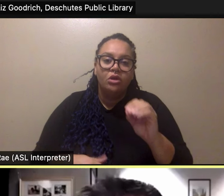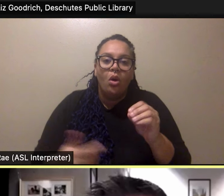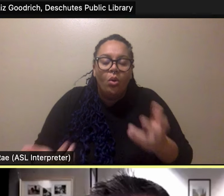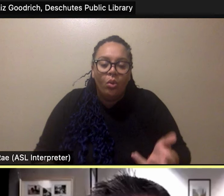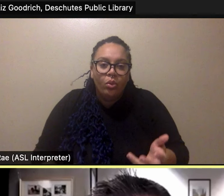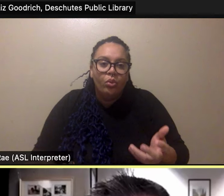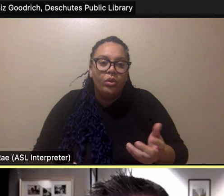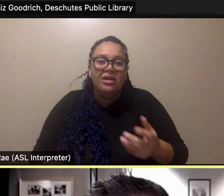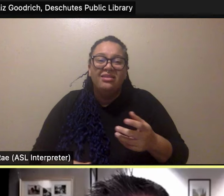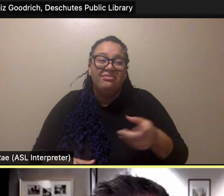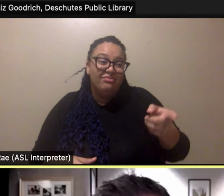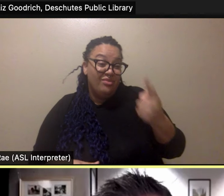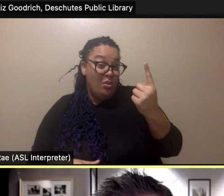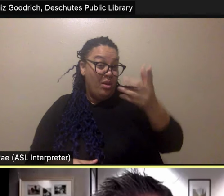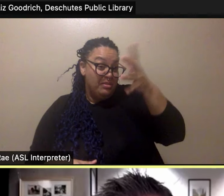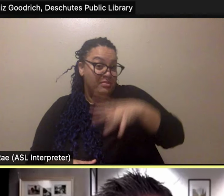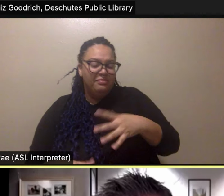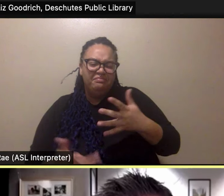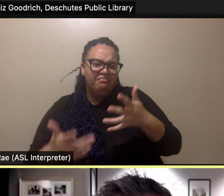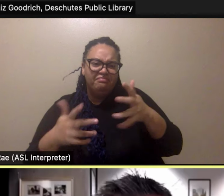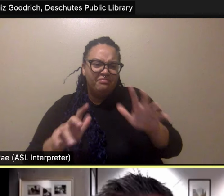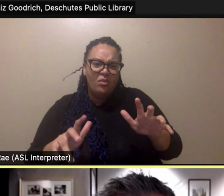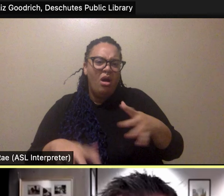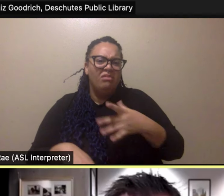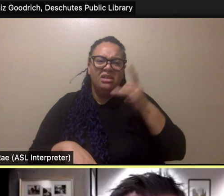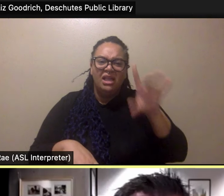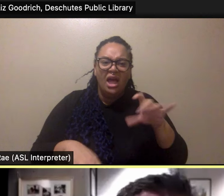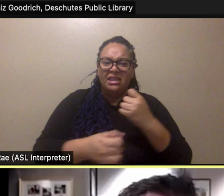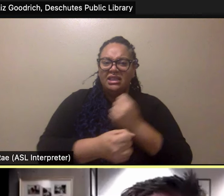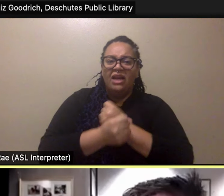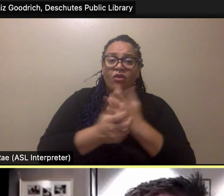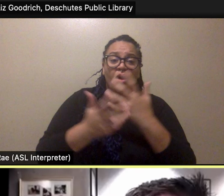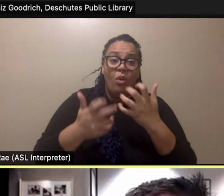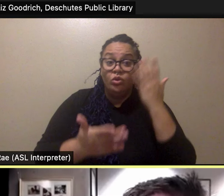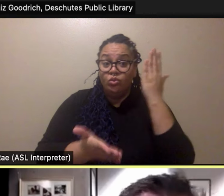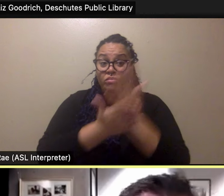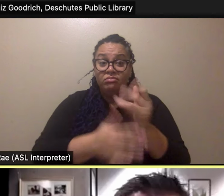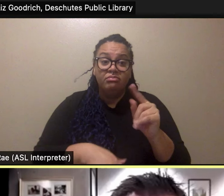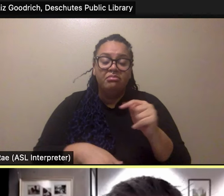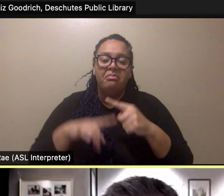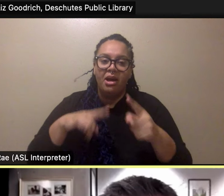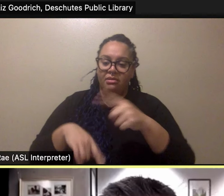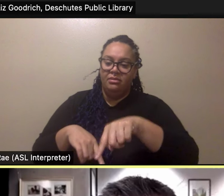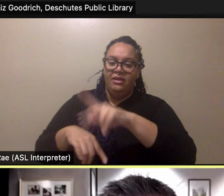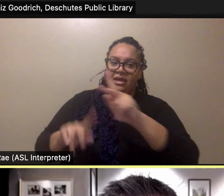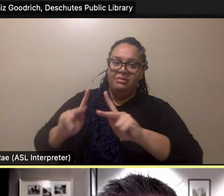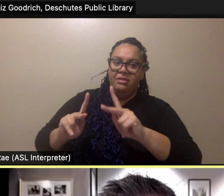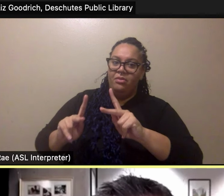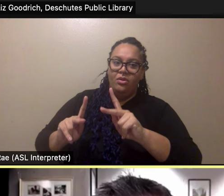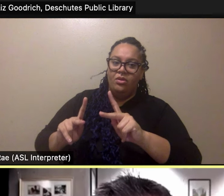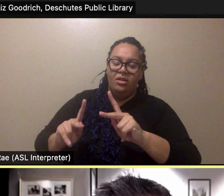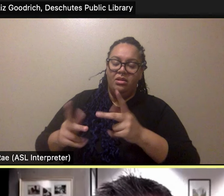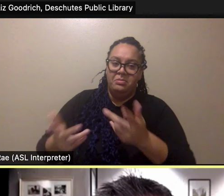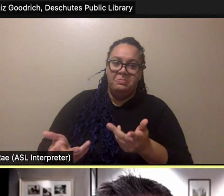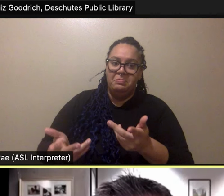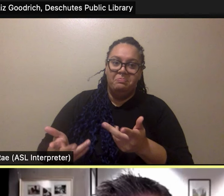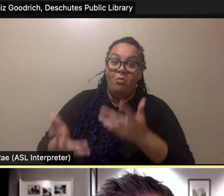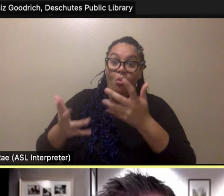who didn't like slavery and wanted to somehow phase it out. But those people were in the minority, although they did exist.